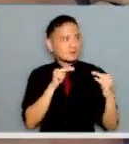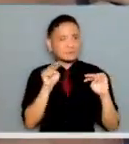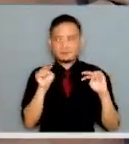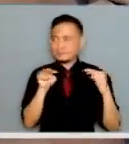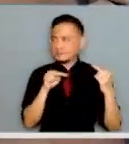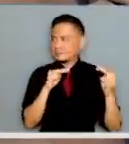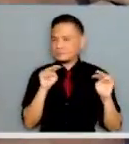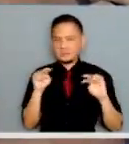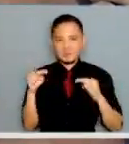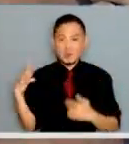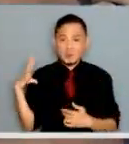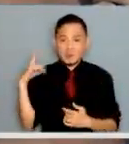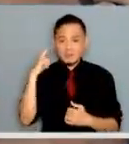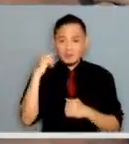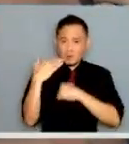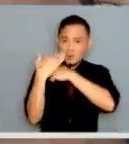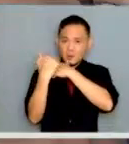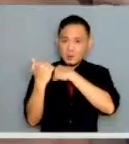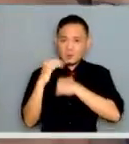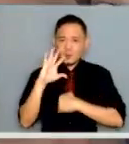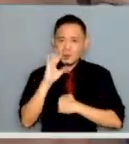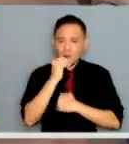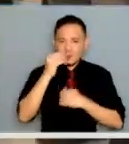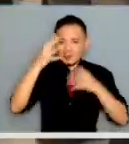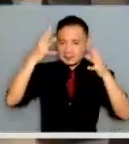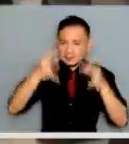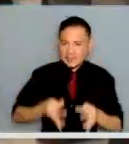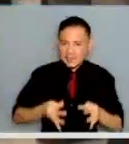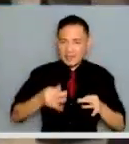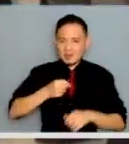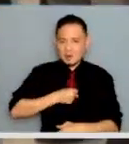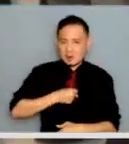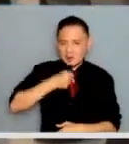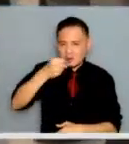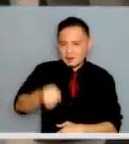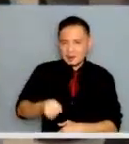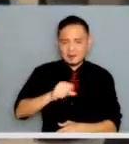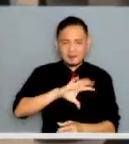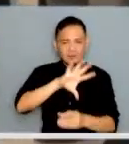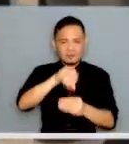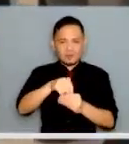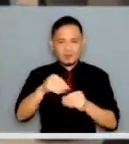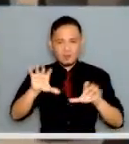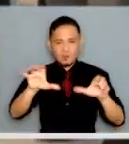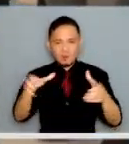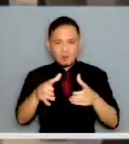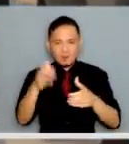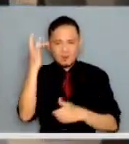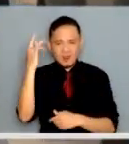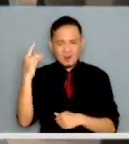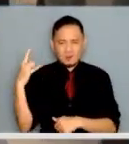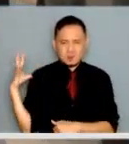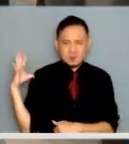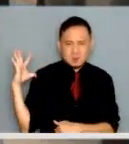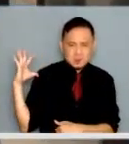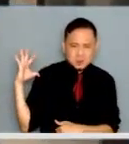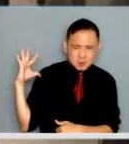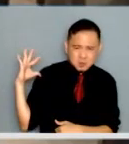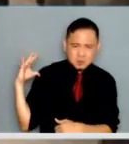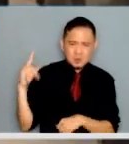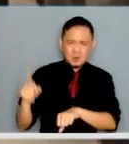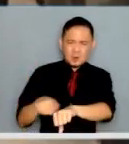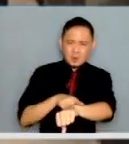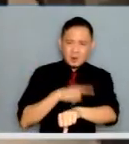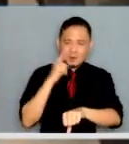yung call talaga nila of who got cast in the show already. Yeah. As in, ang tagal, sobrang tagal talaga before we got the